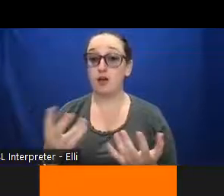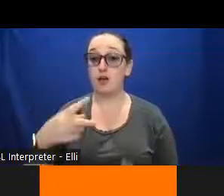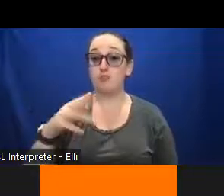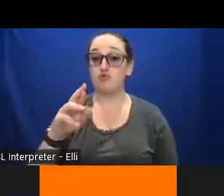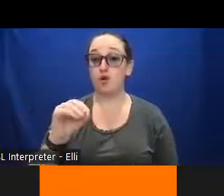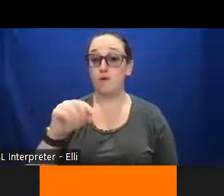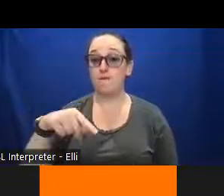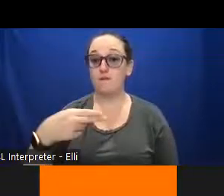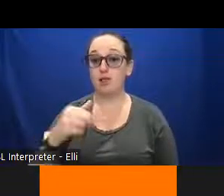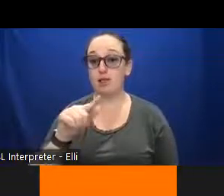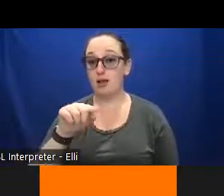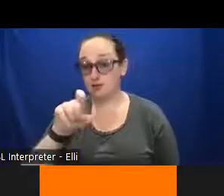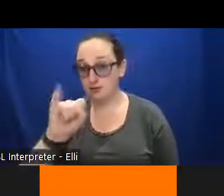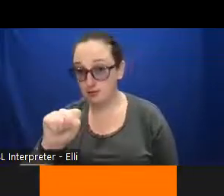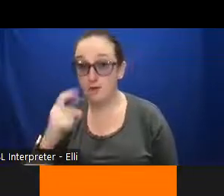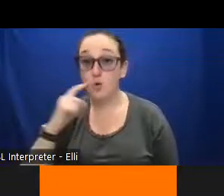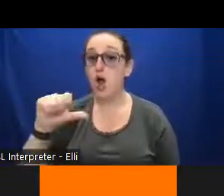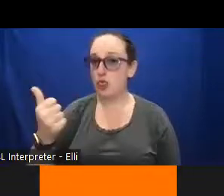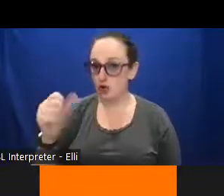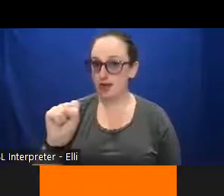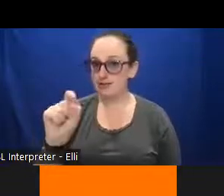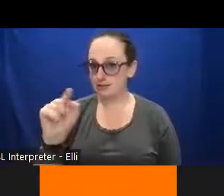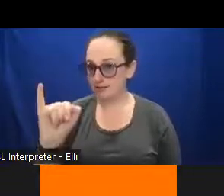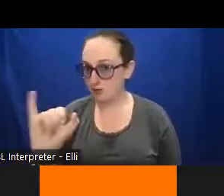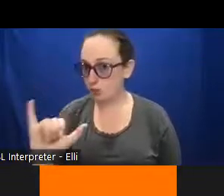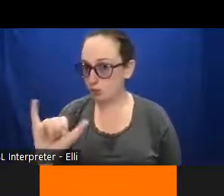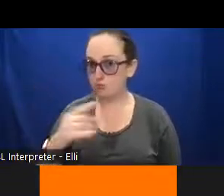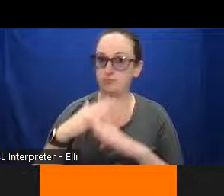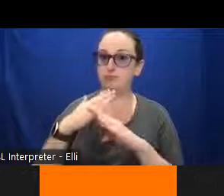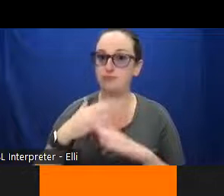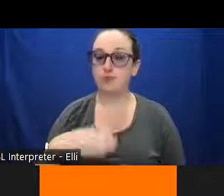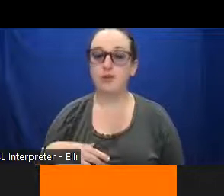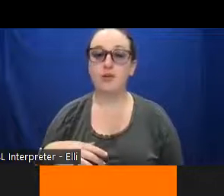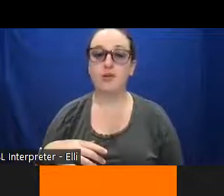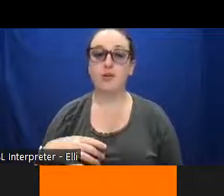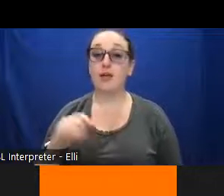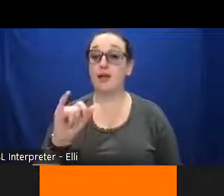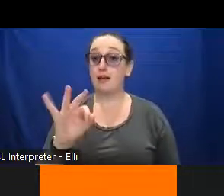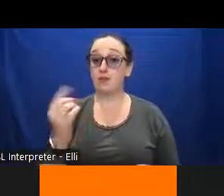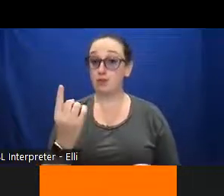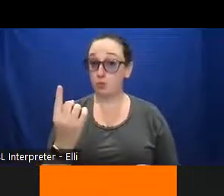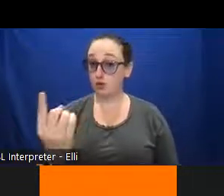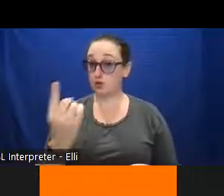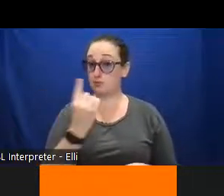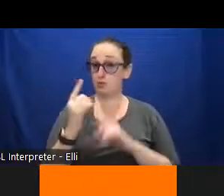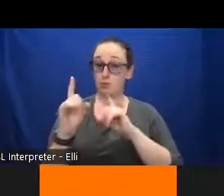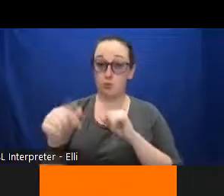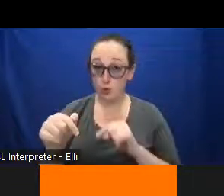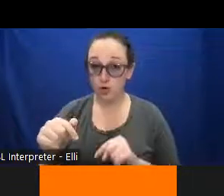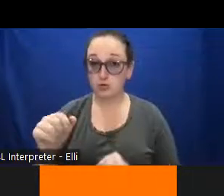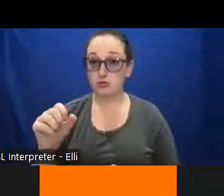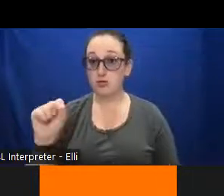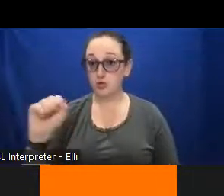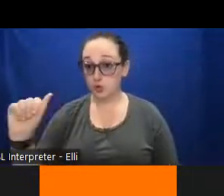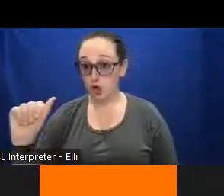prophylaxis for sexually transmitted infections. So right off the bat, if someone reports a sexual assault, they should have